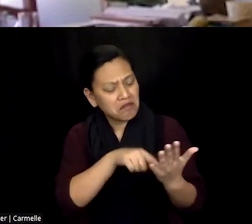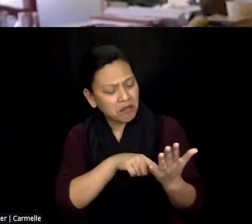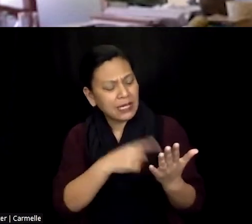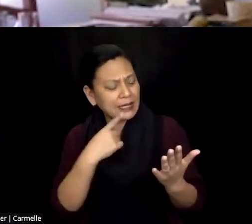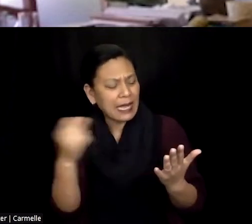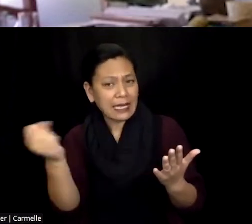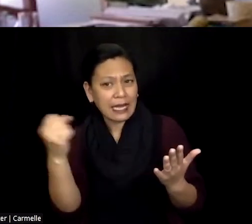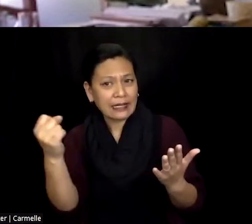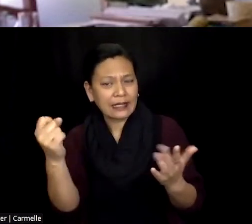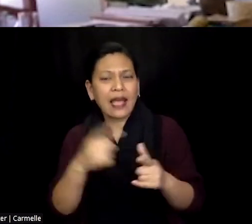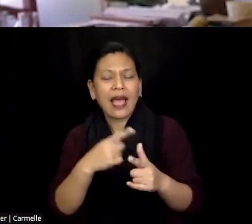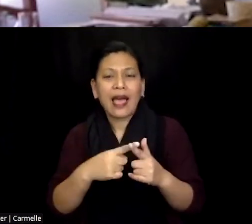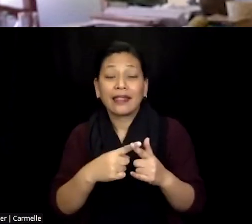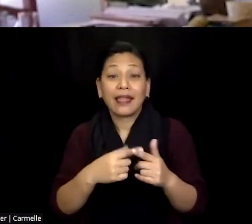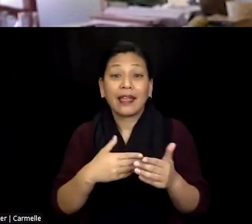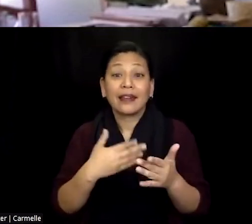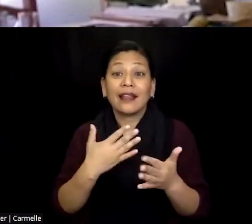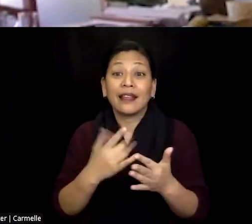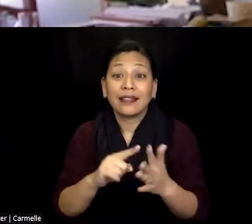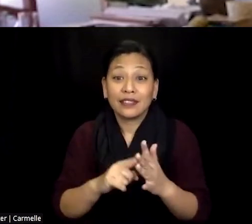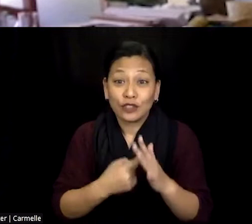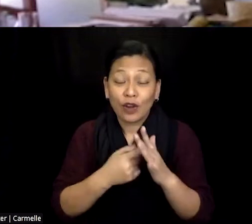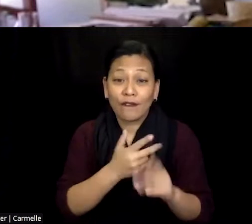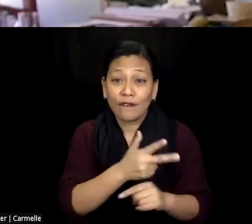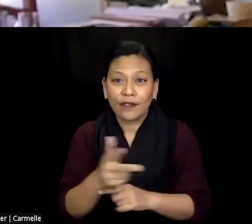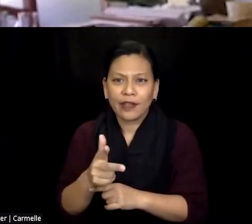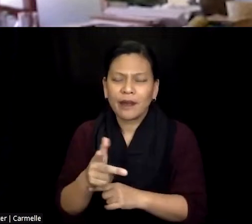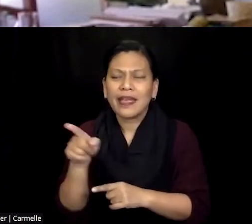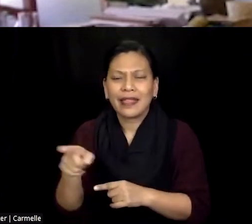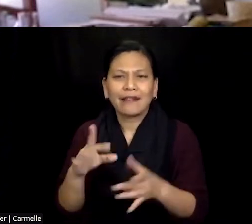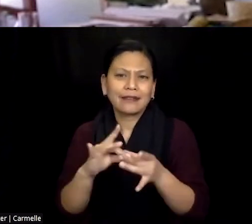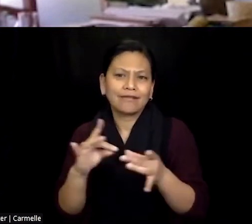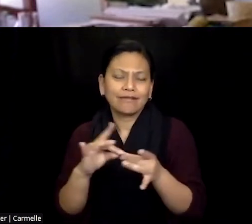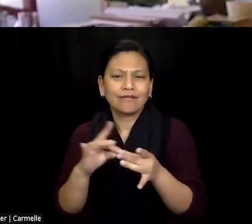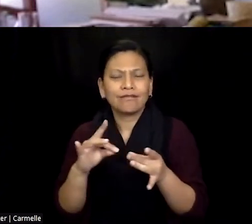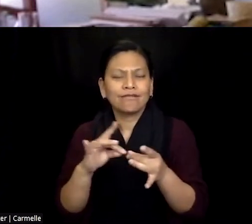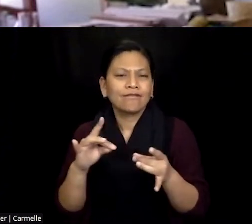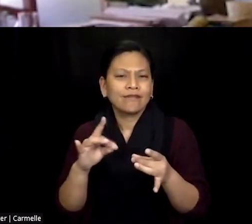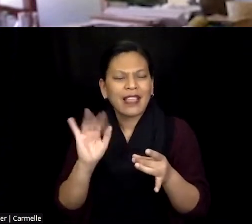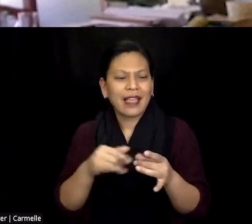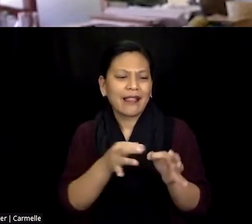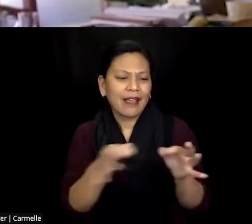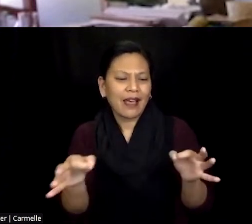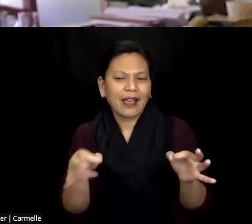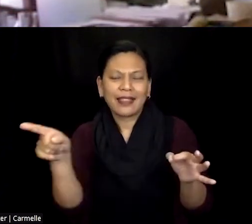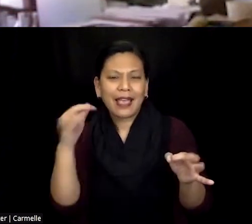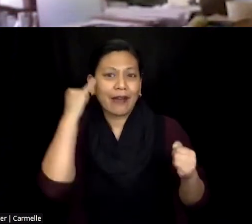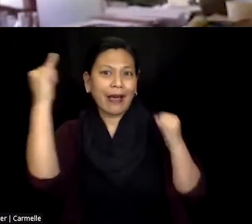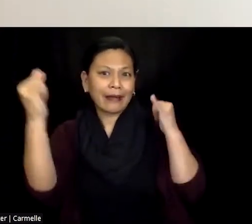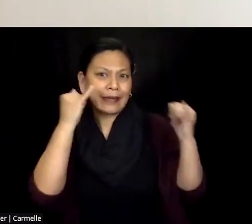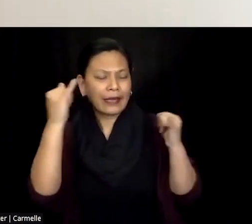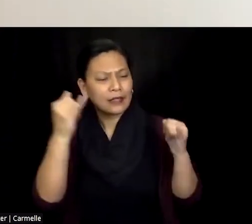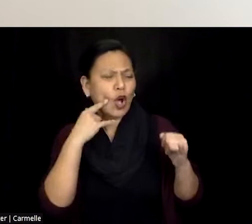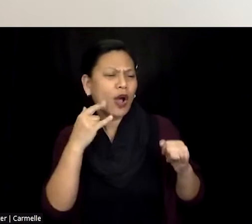then the day comes and they have to say the funny line or the offensive thing. And they say, I actually got a couple ideas of how this scene can change. And then you